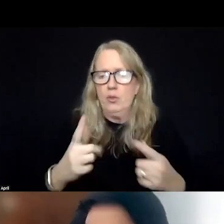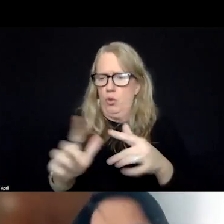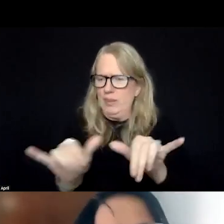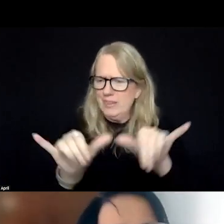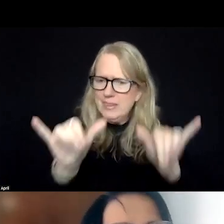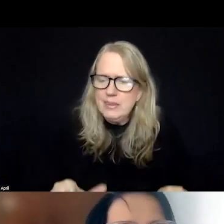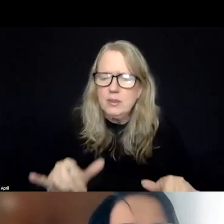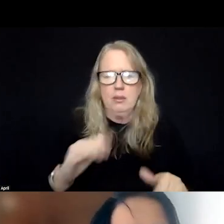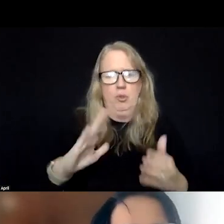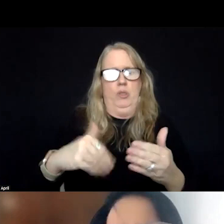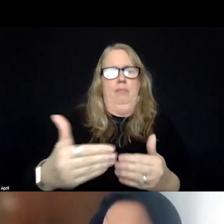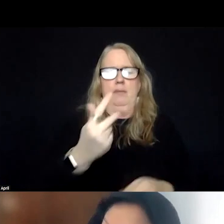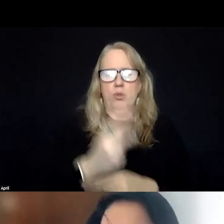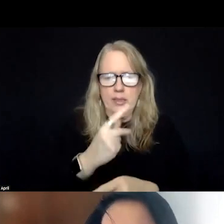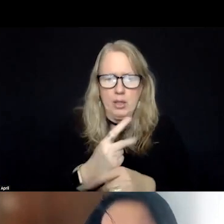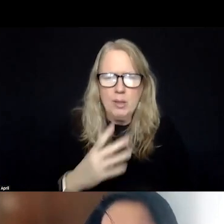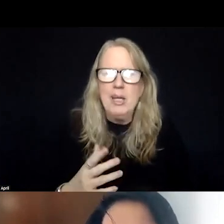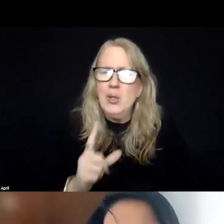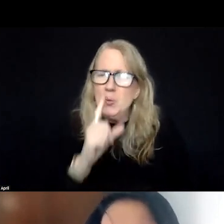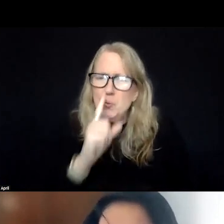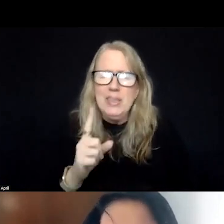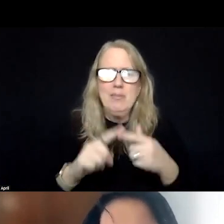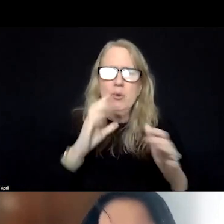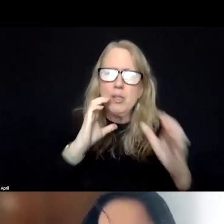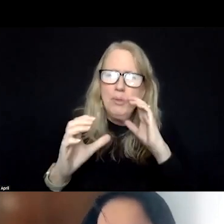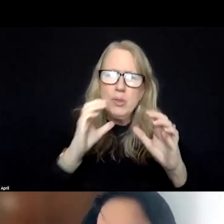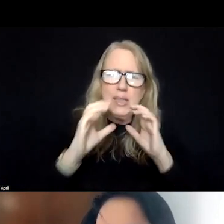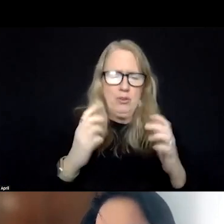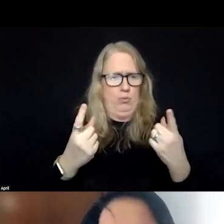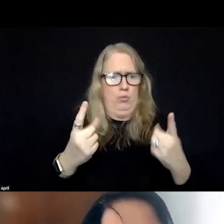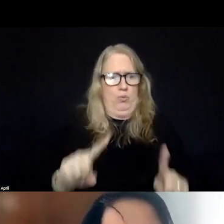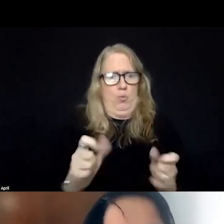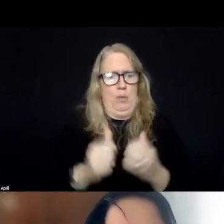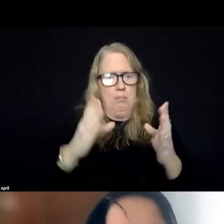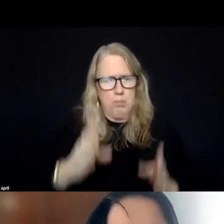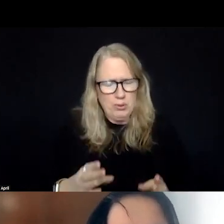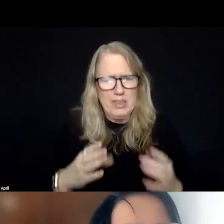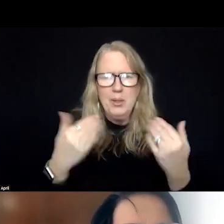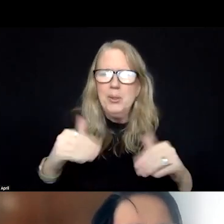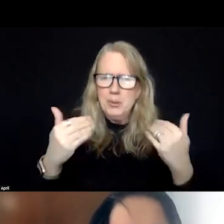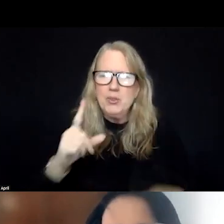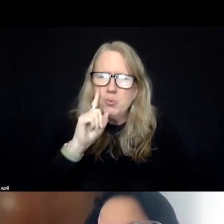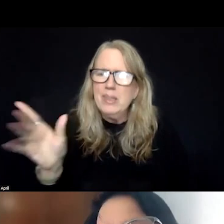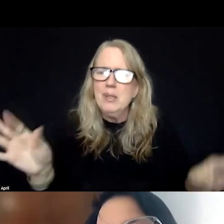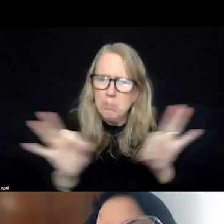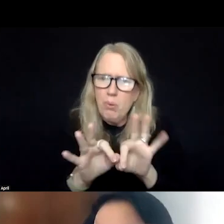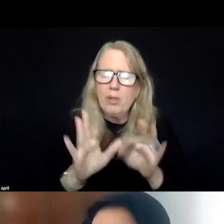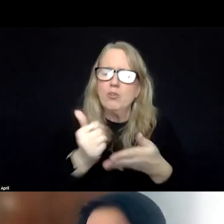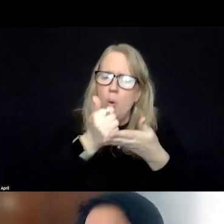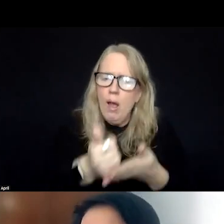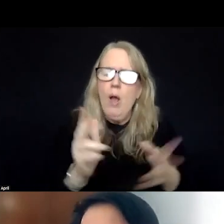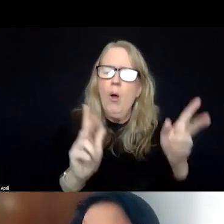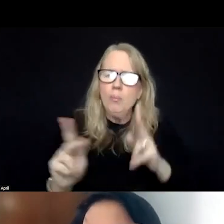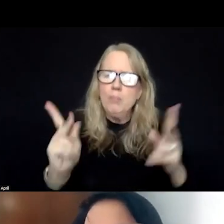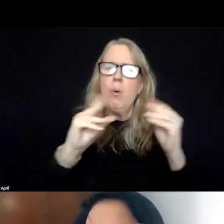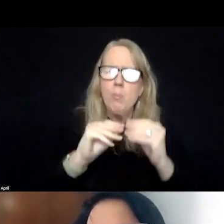next caretaker, that really the communication about what's going on with this person is really important. Helping people feel oriented